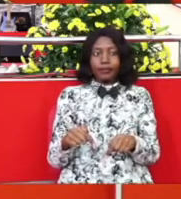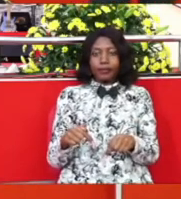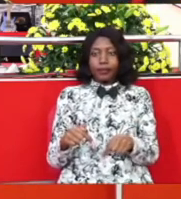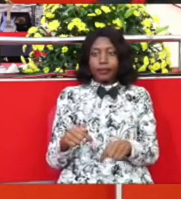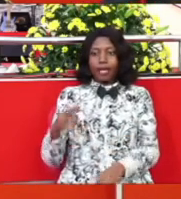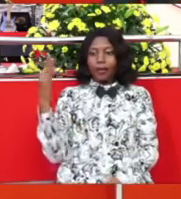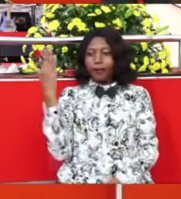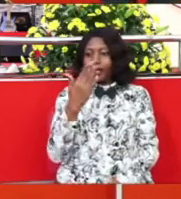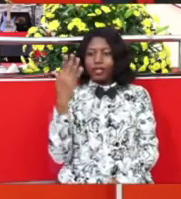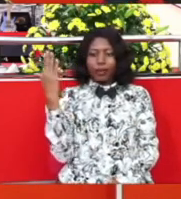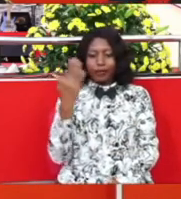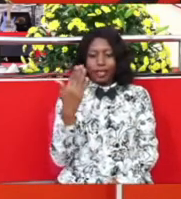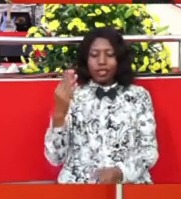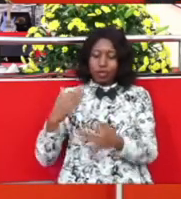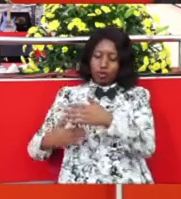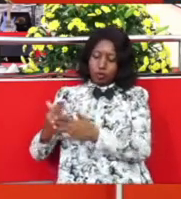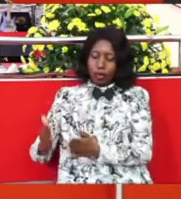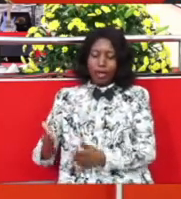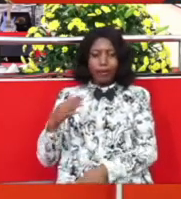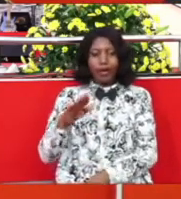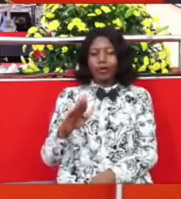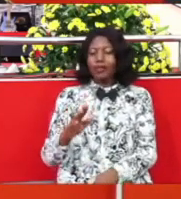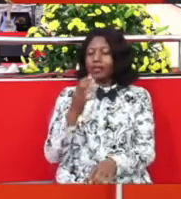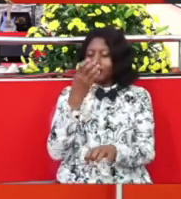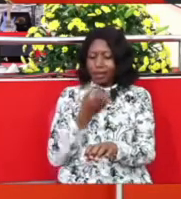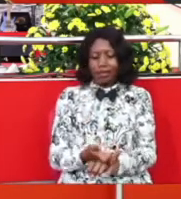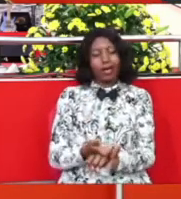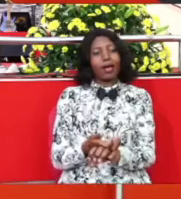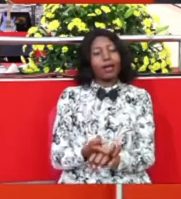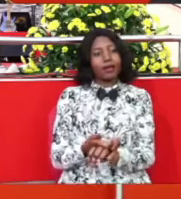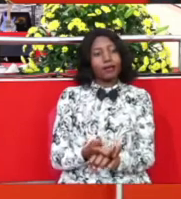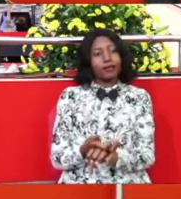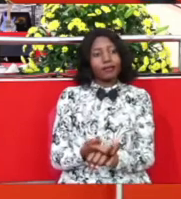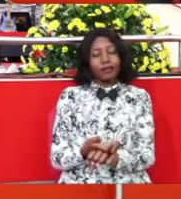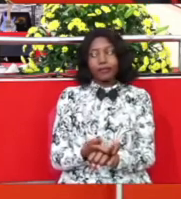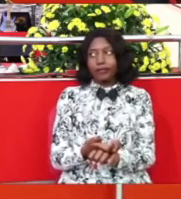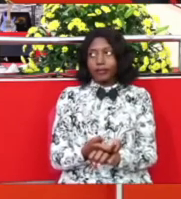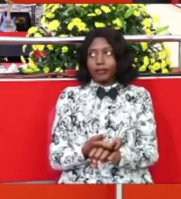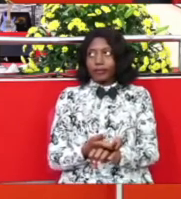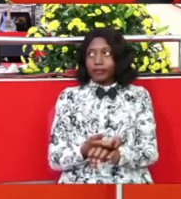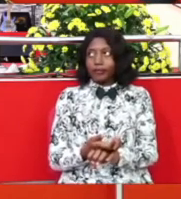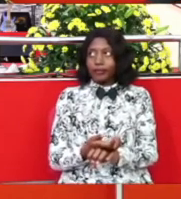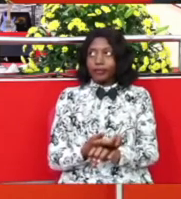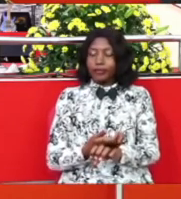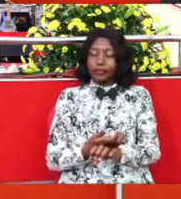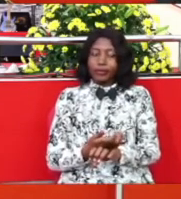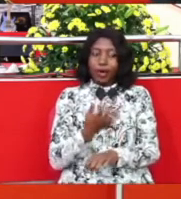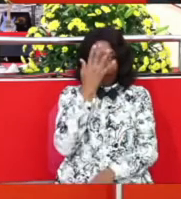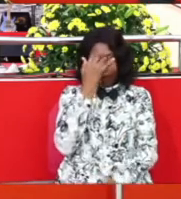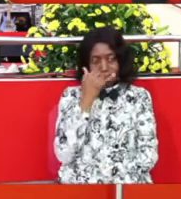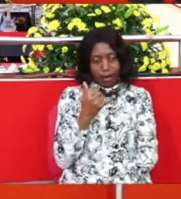becoming a challenge. Siku hizi hata kwenda kuhudumia ama kuhubiria wale ambao ni majirani karibu inakuwa shida, changamoto.